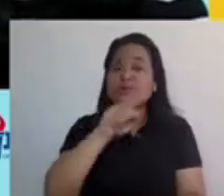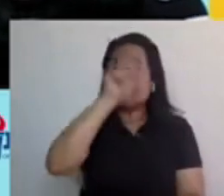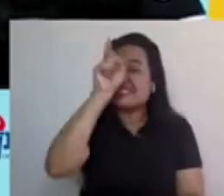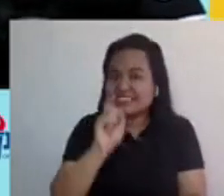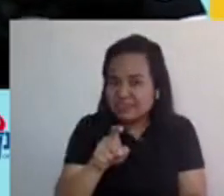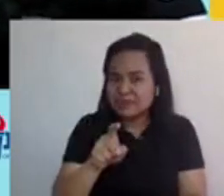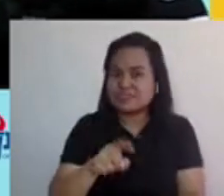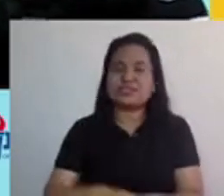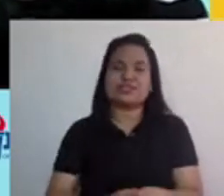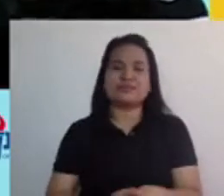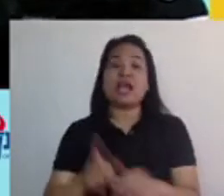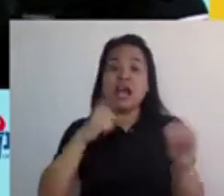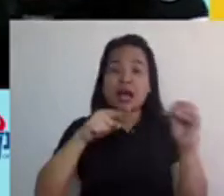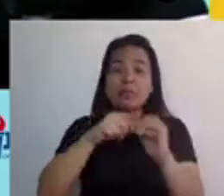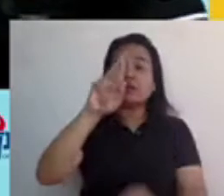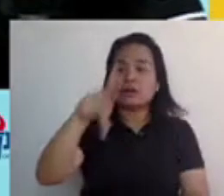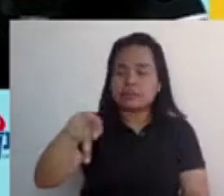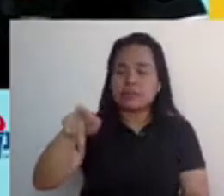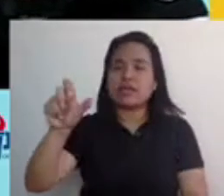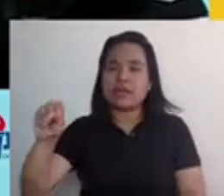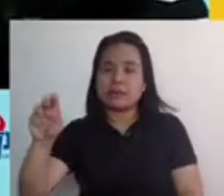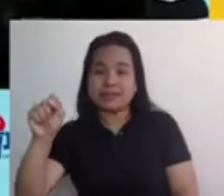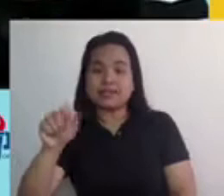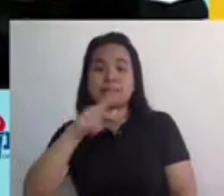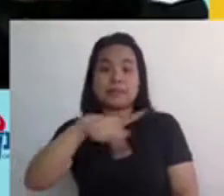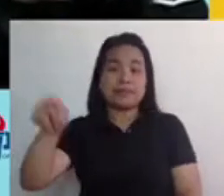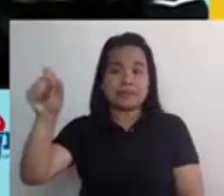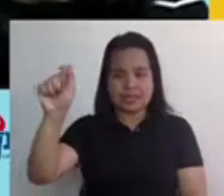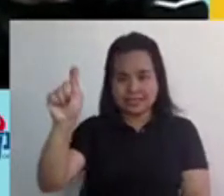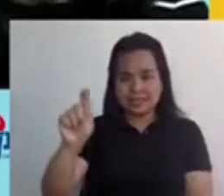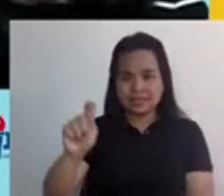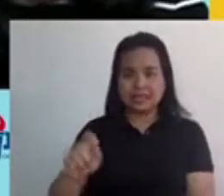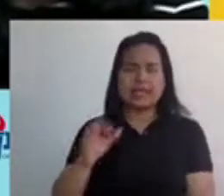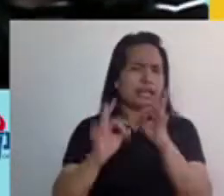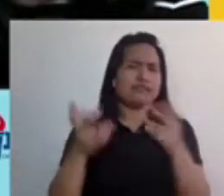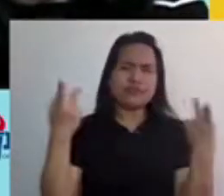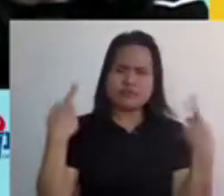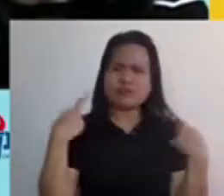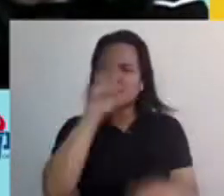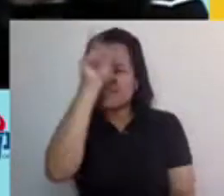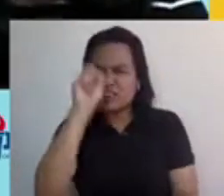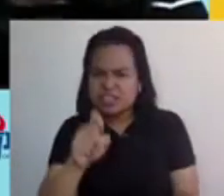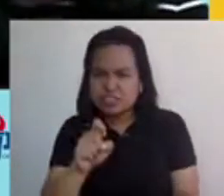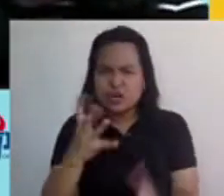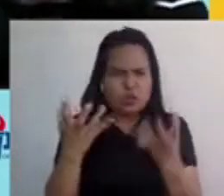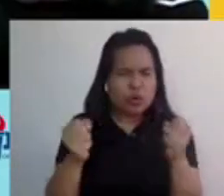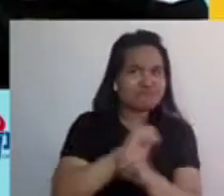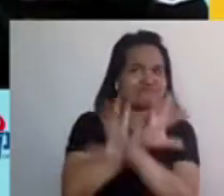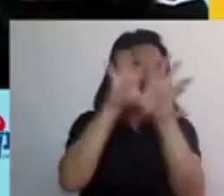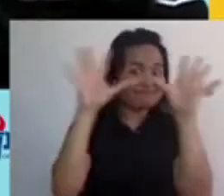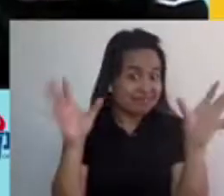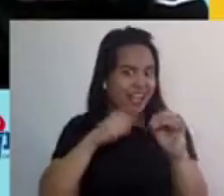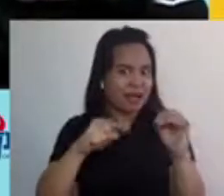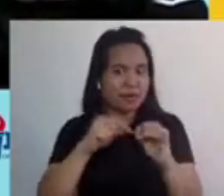RPMS-PPST implementation. And if you have any further questions or clarifications on the RPMS for teachers, you